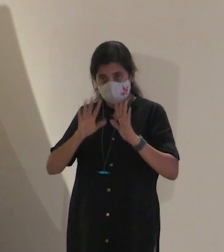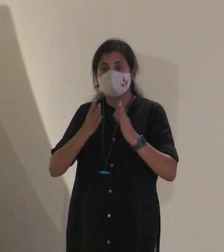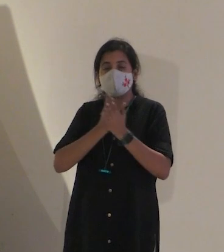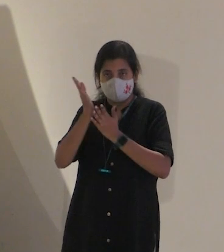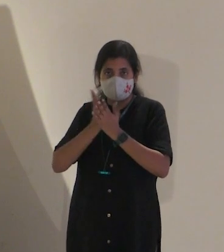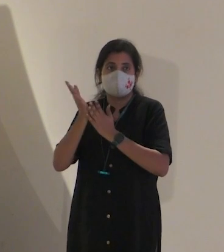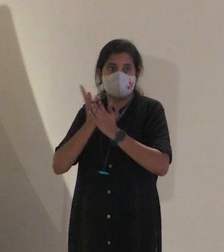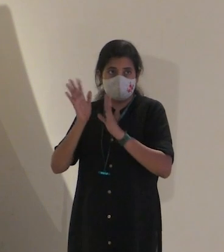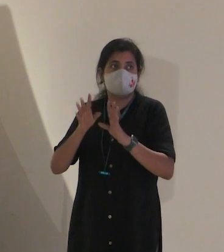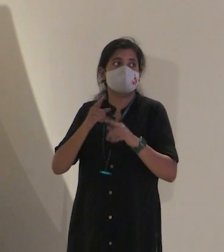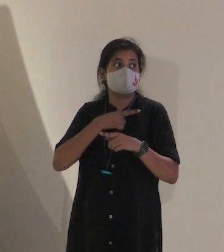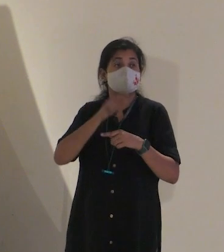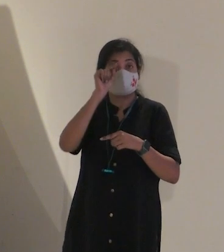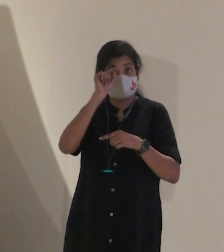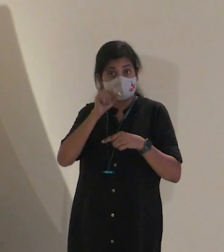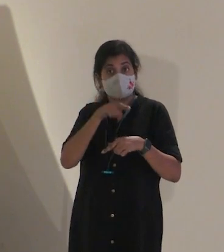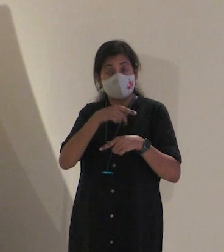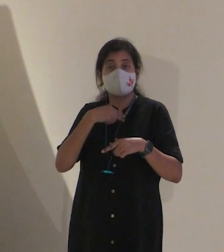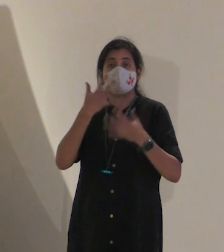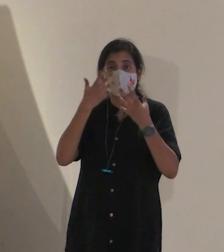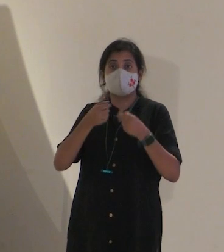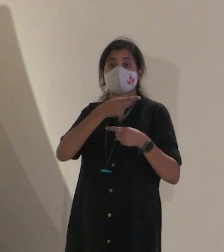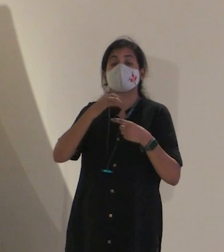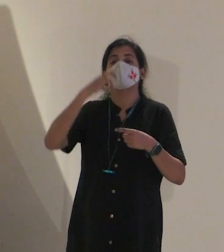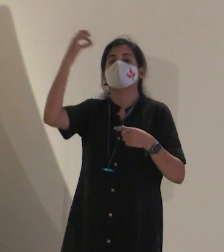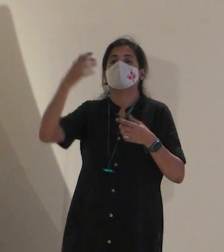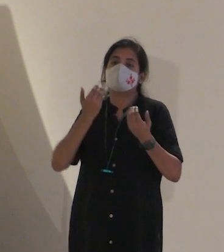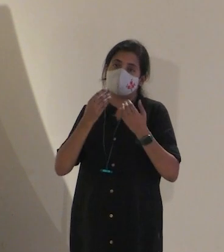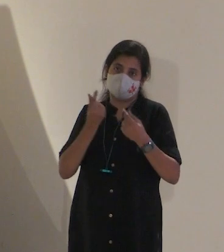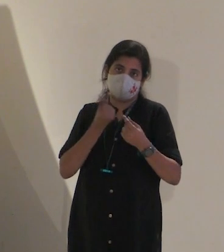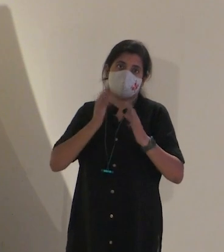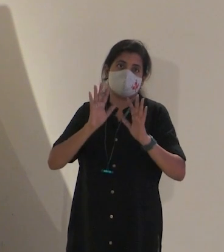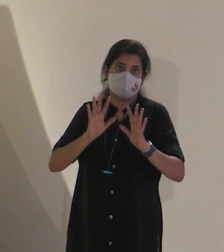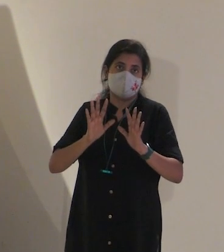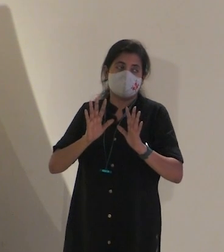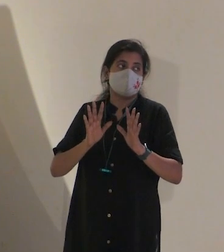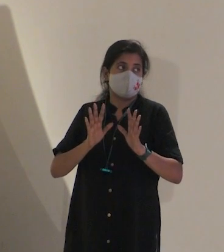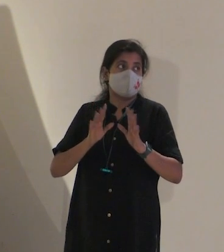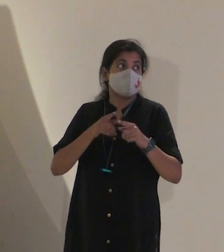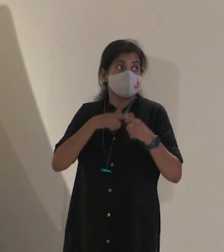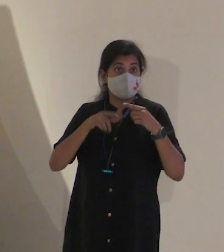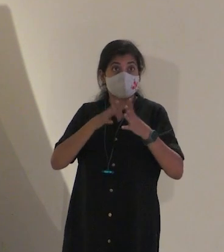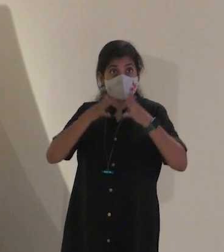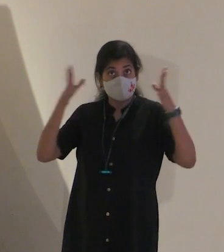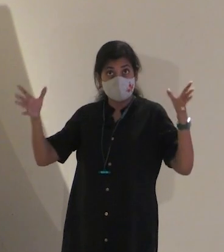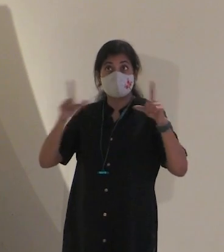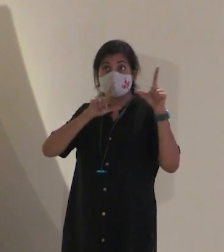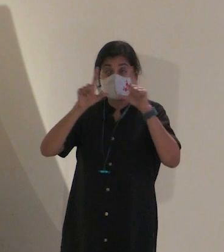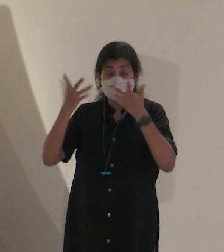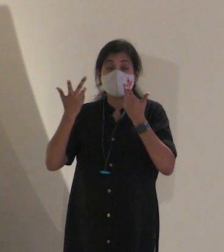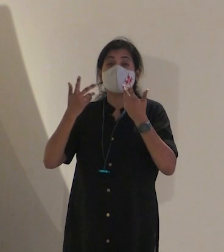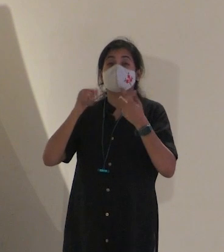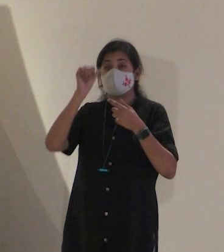think that's where our future lies, because the whole logic of these large museums, national,